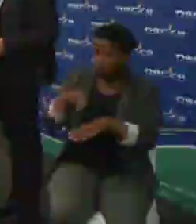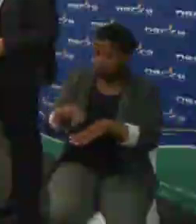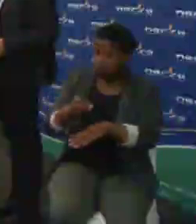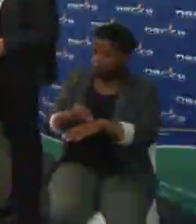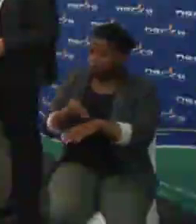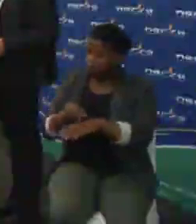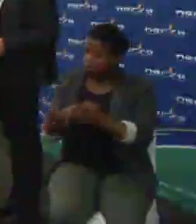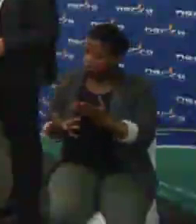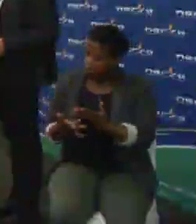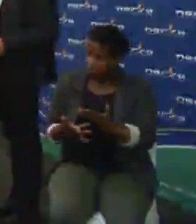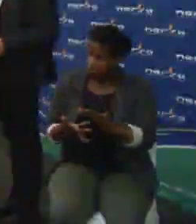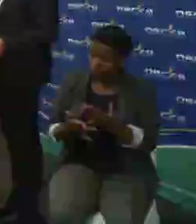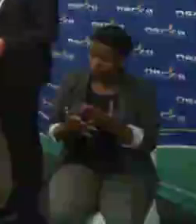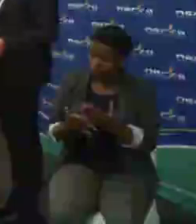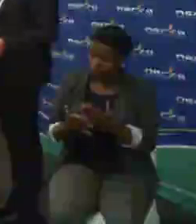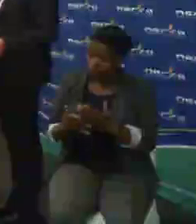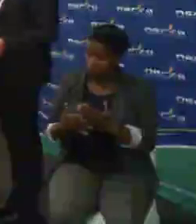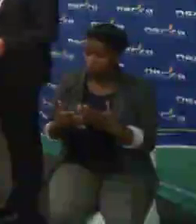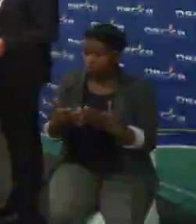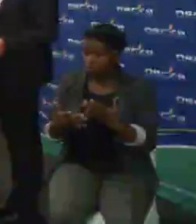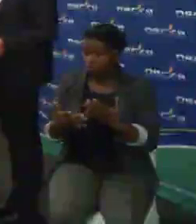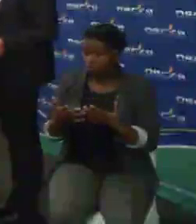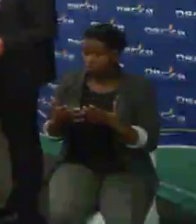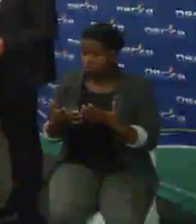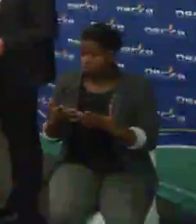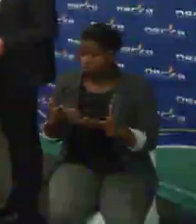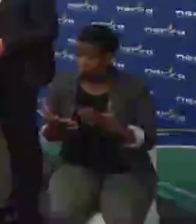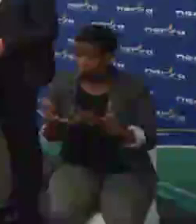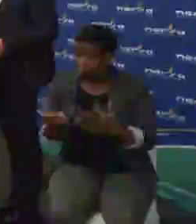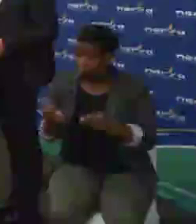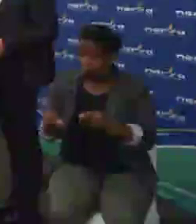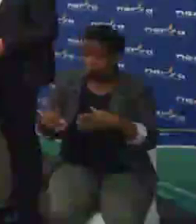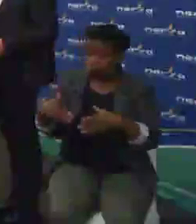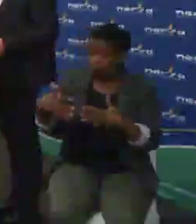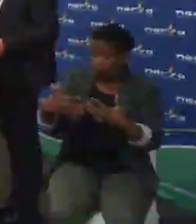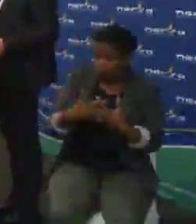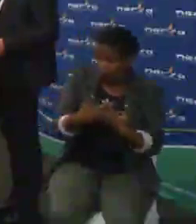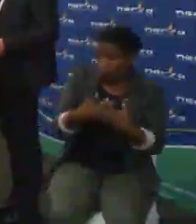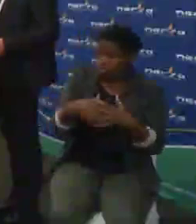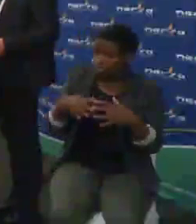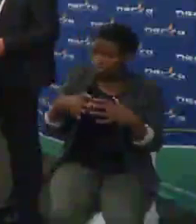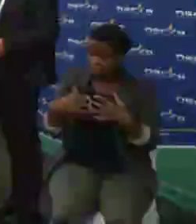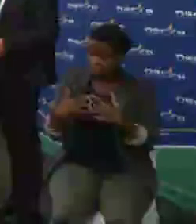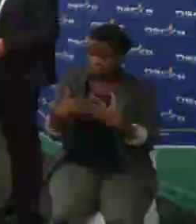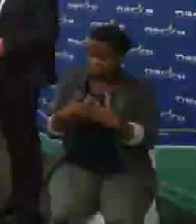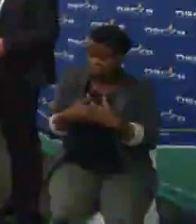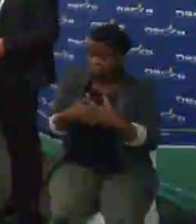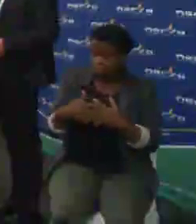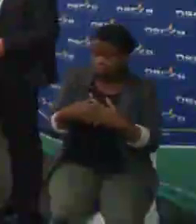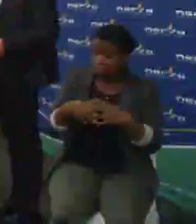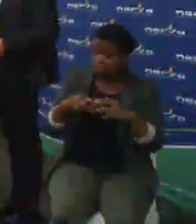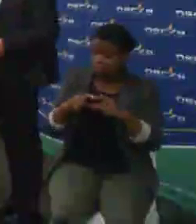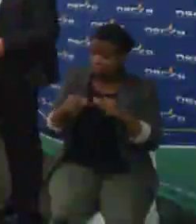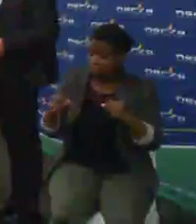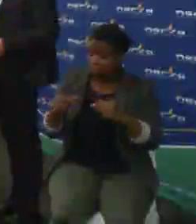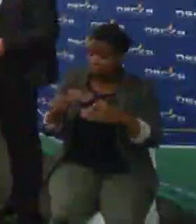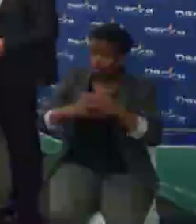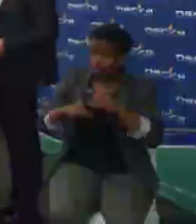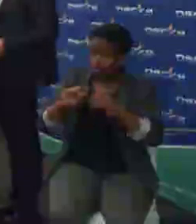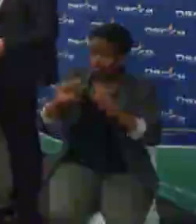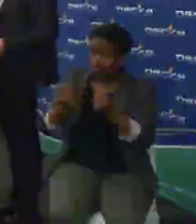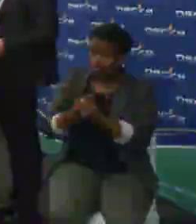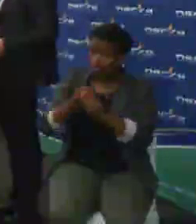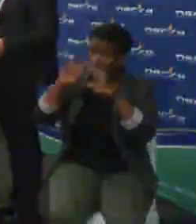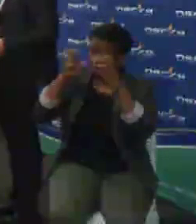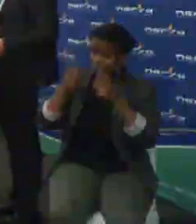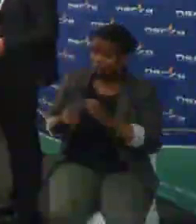modeling this empirically is, well, no model seems to fit quite well, especially considering these underlying changes in the impact that